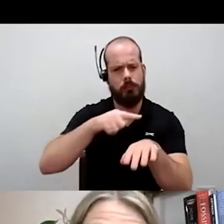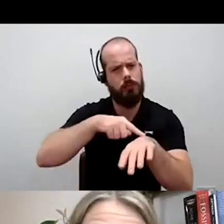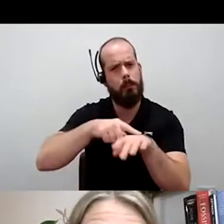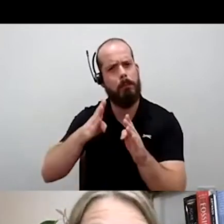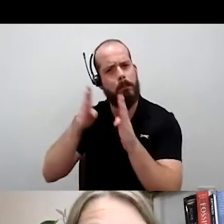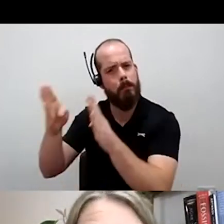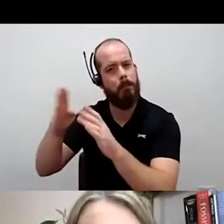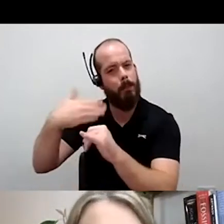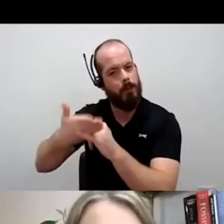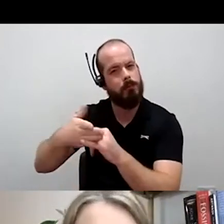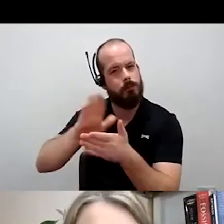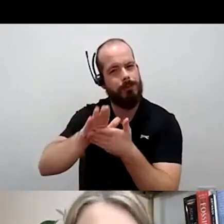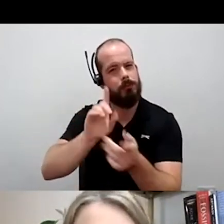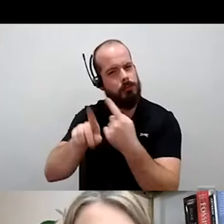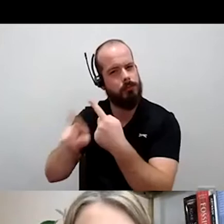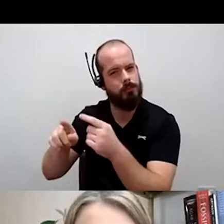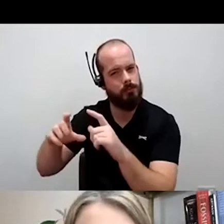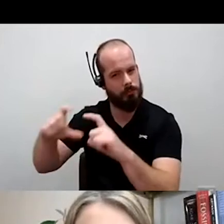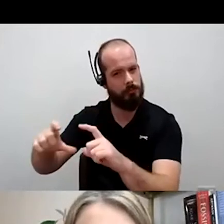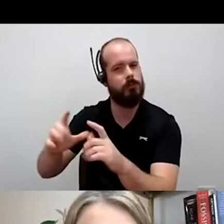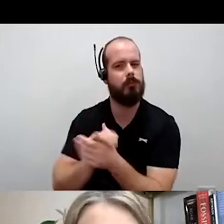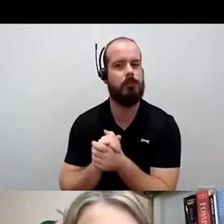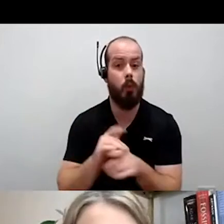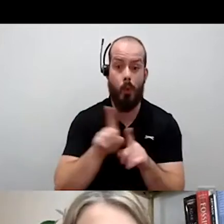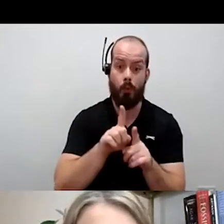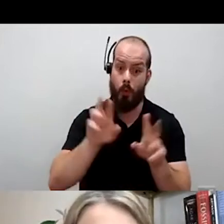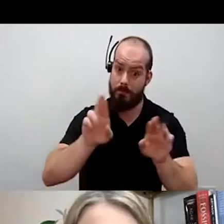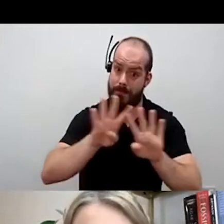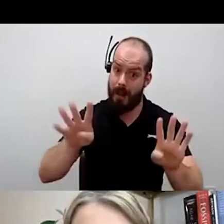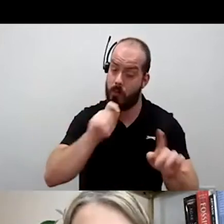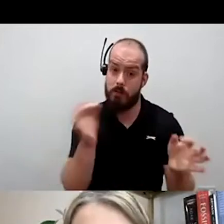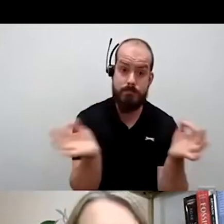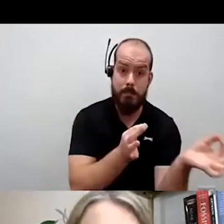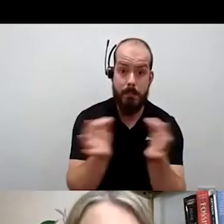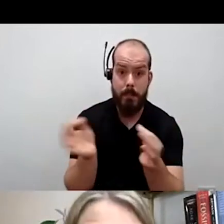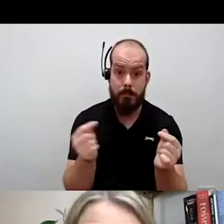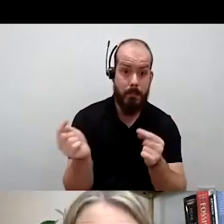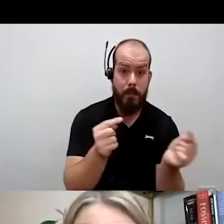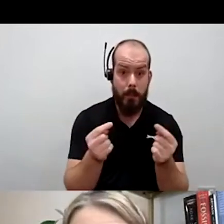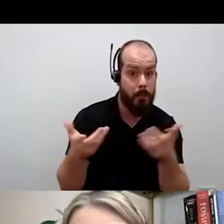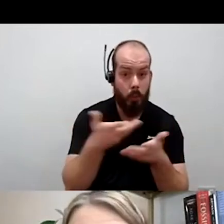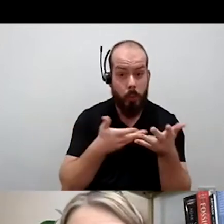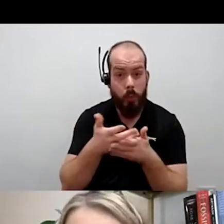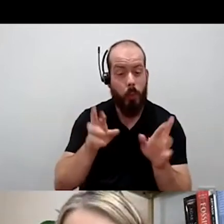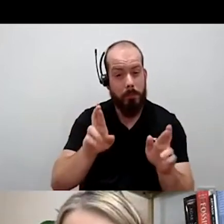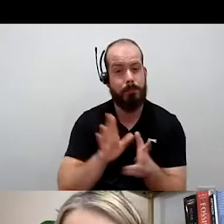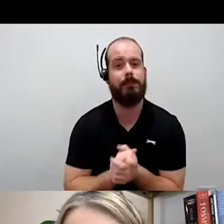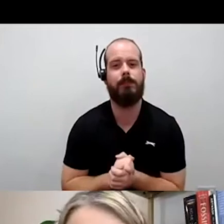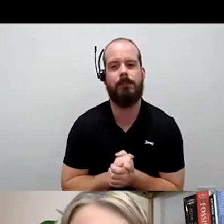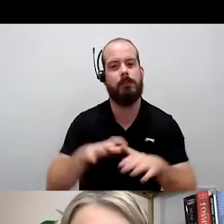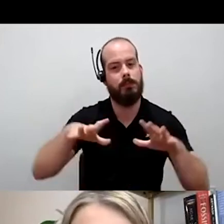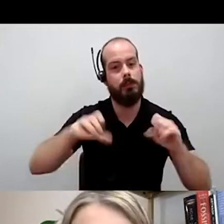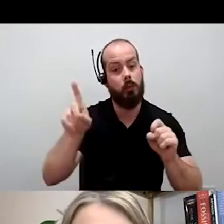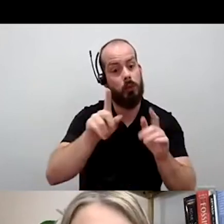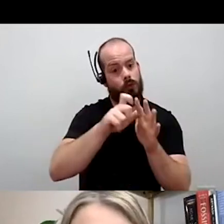audience questions. And maybe the panelists will ask each other questions. I'm sure there's things they have to ask of each other. But we're going to start off with